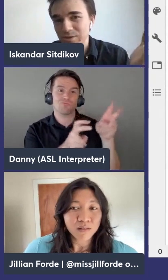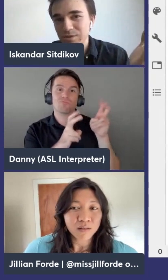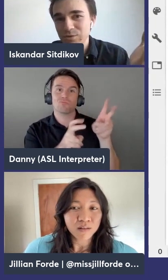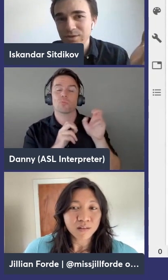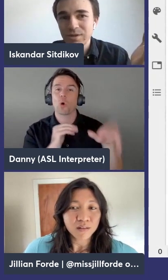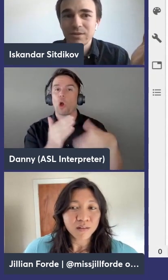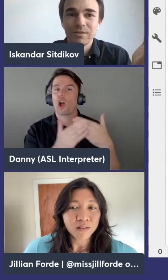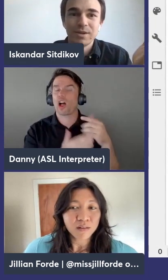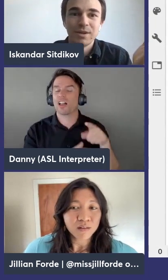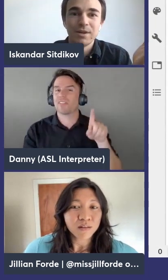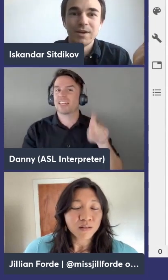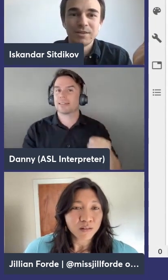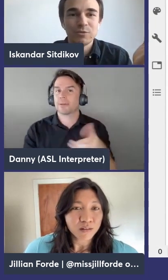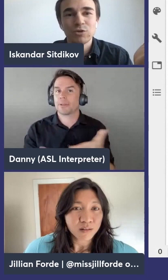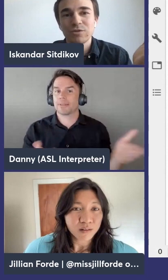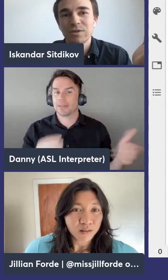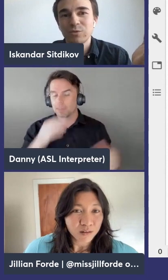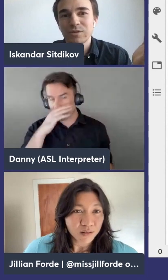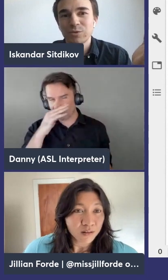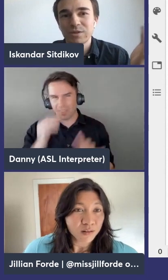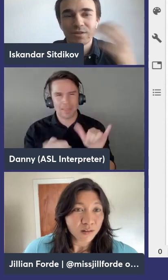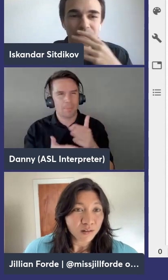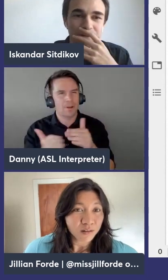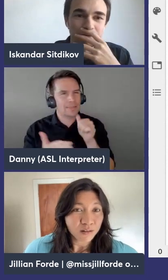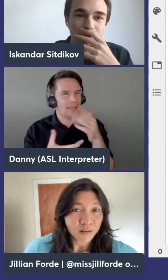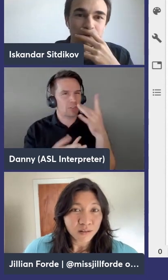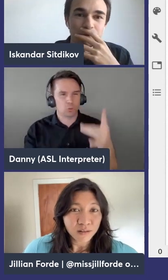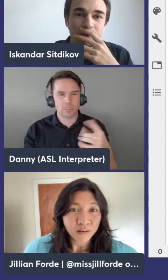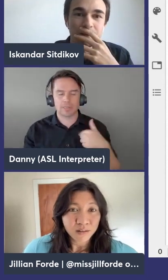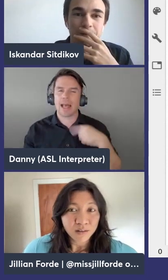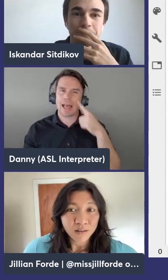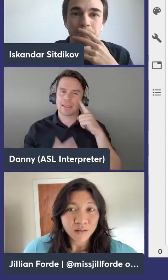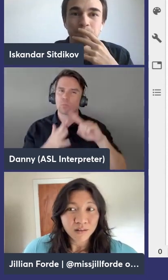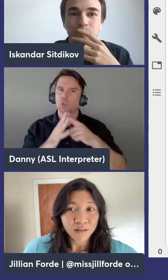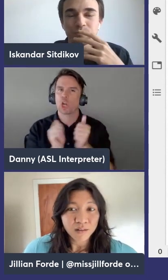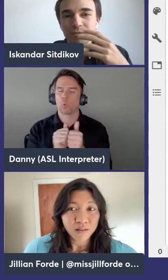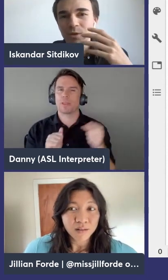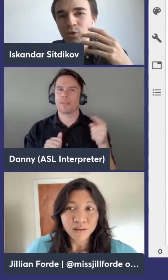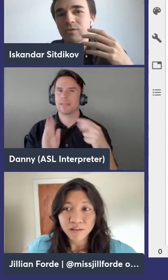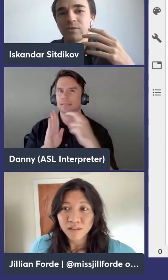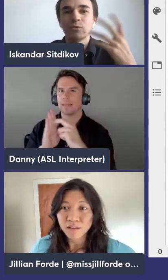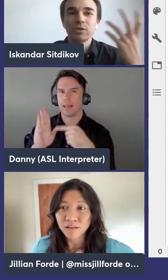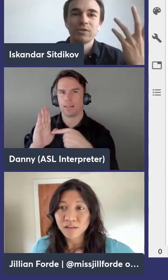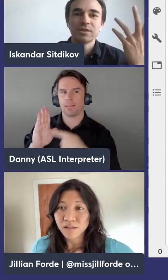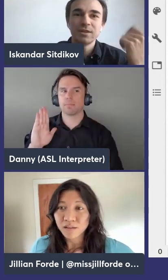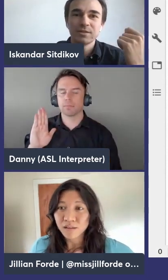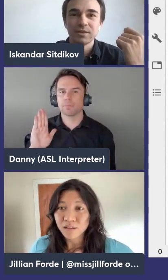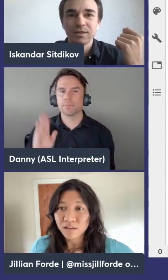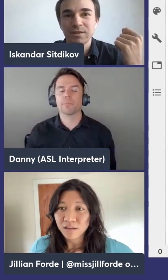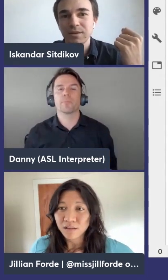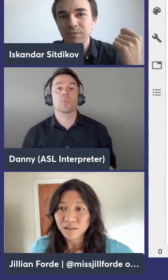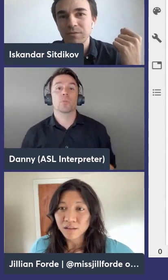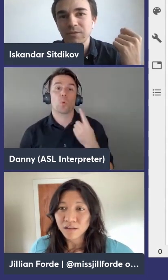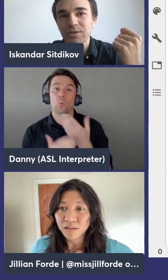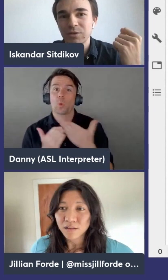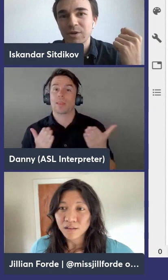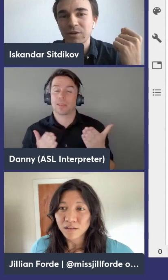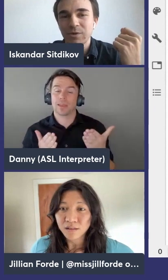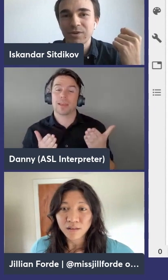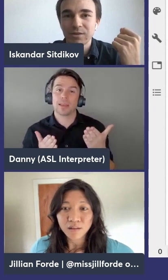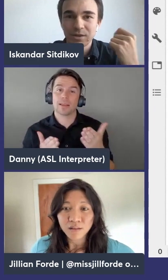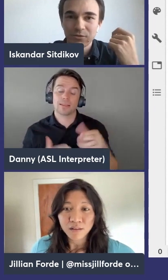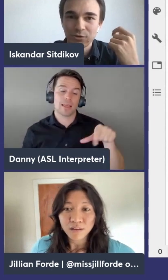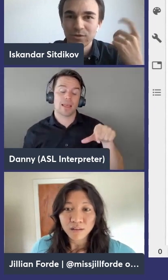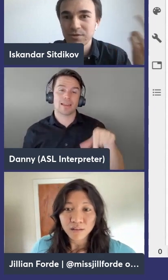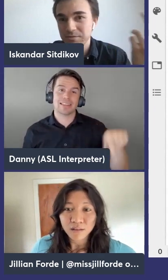so which is not interesting. I think we should start with this cell. So one of the things that Qiskit